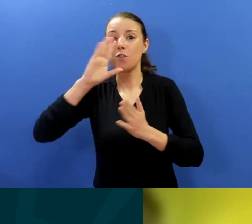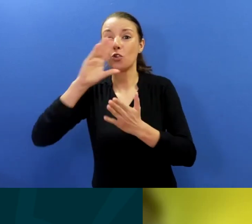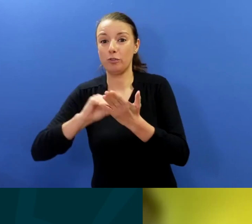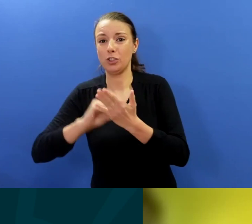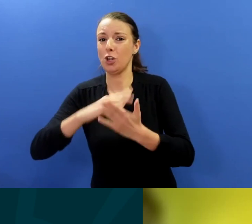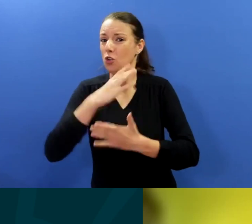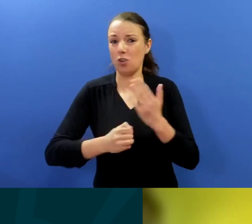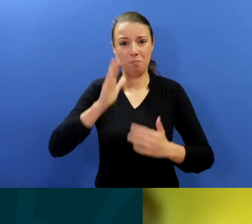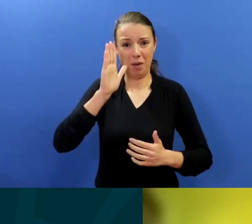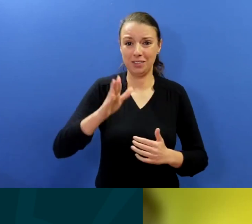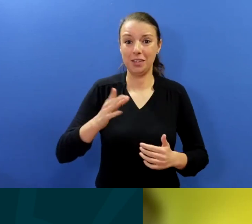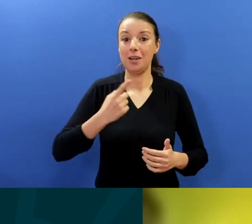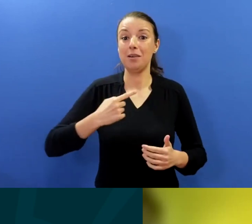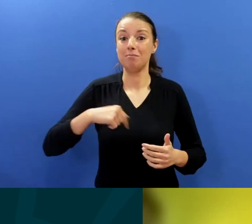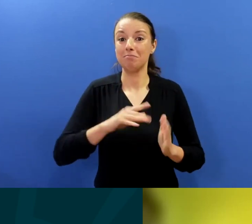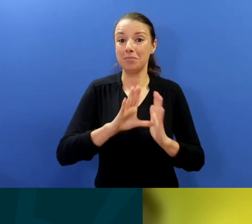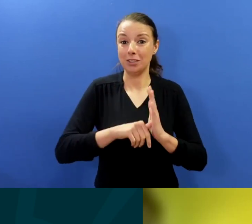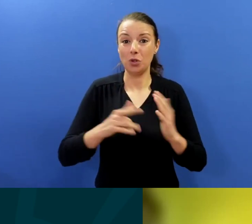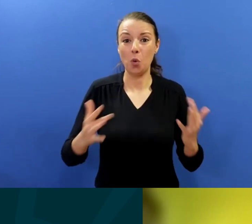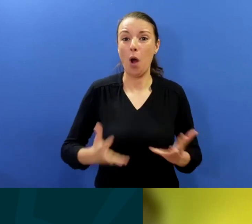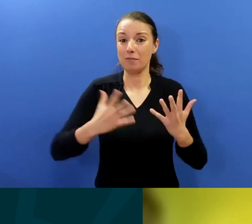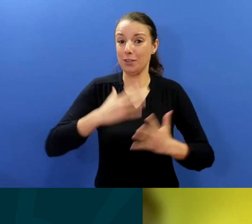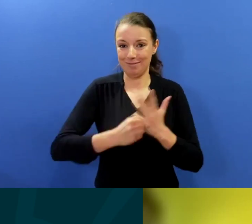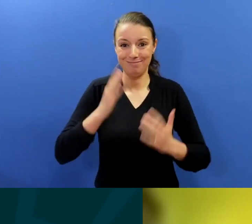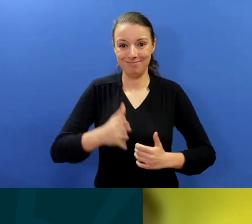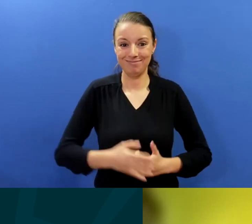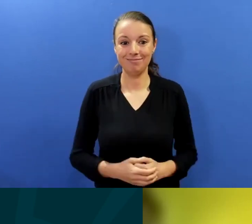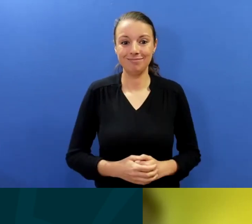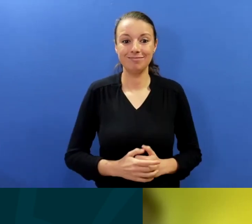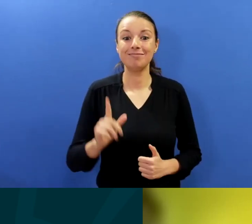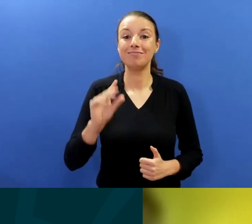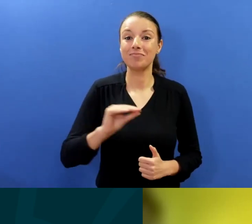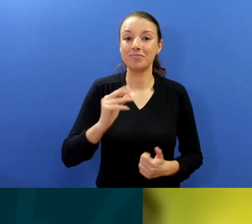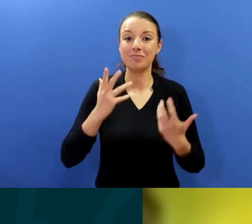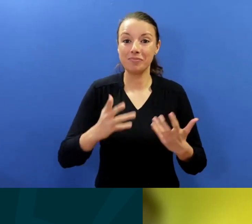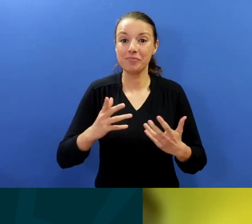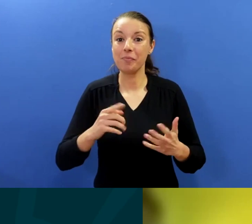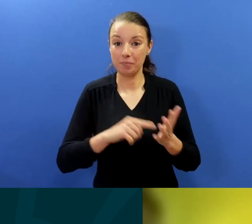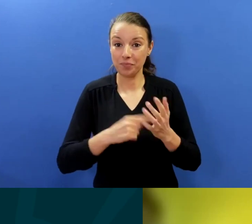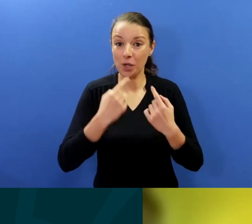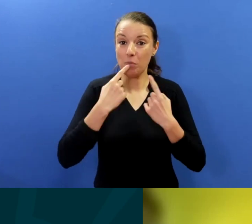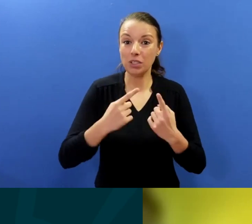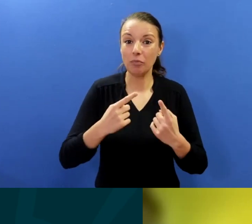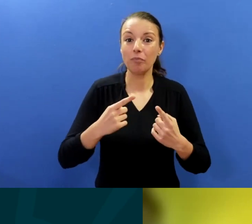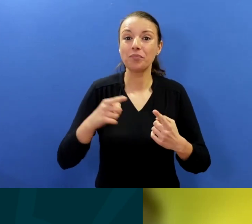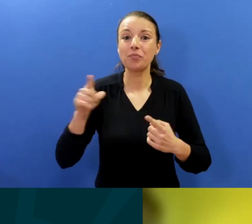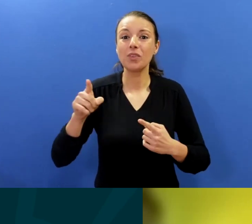draw on this experience in our project, and I'm sure our towns will easily